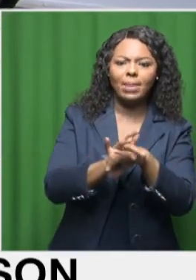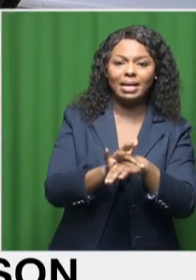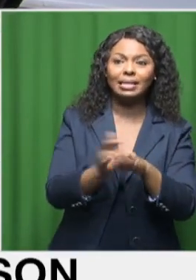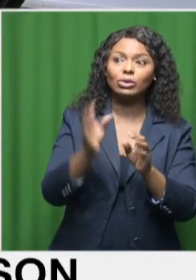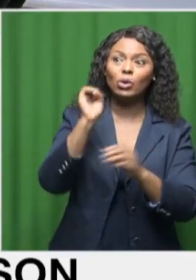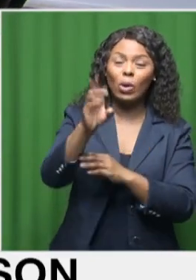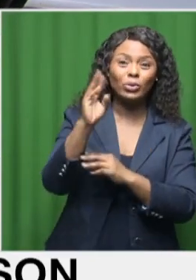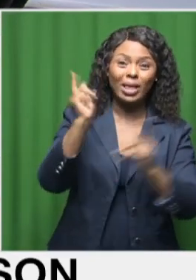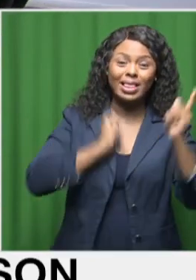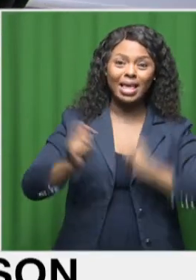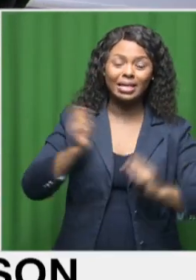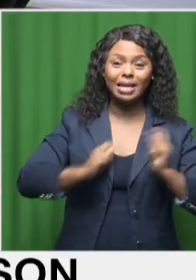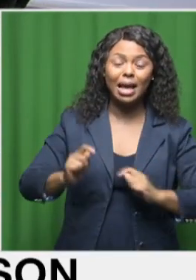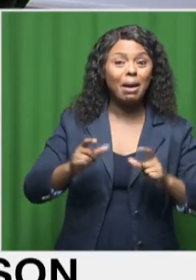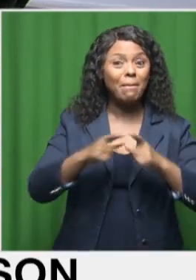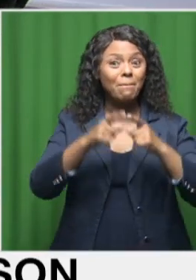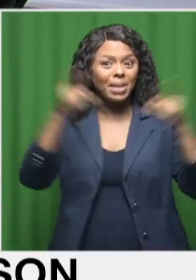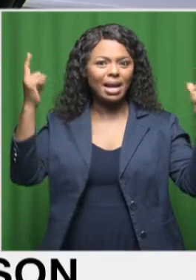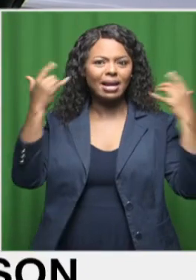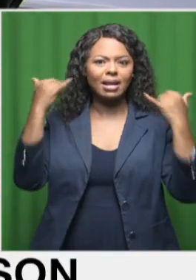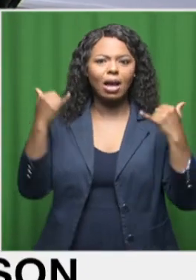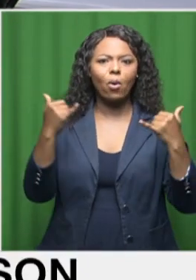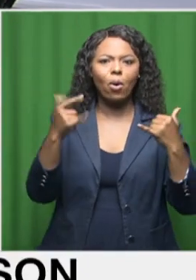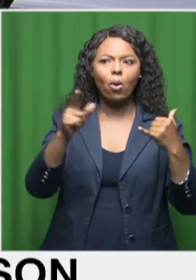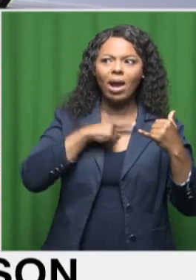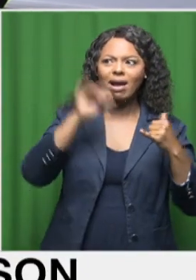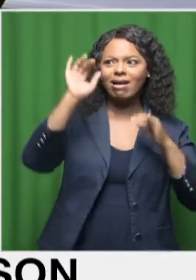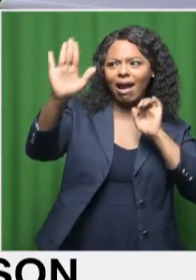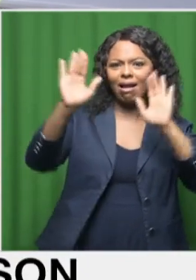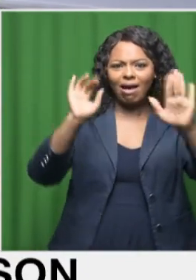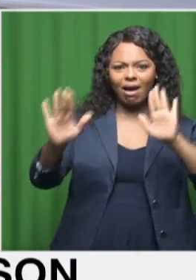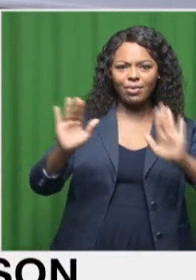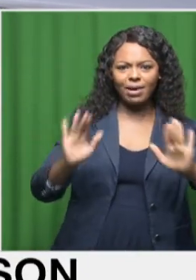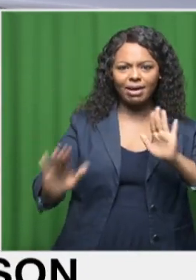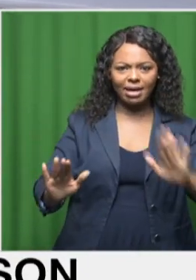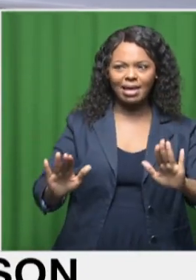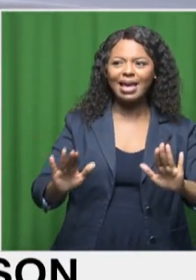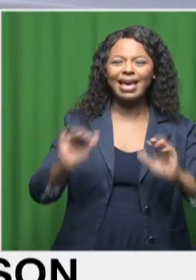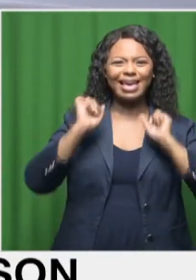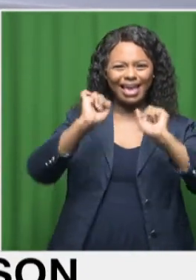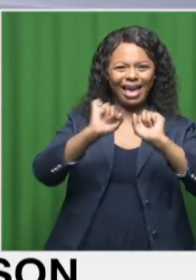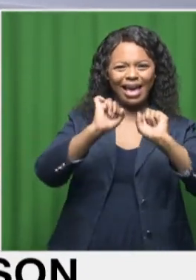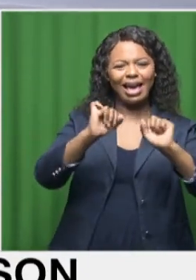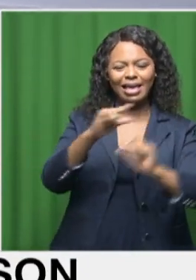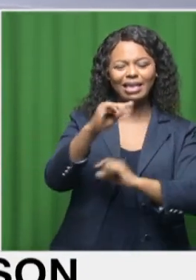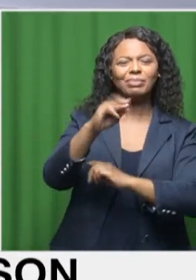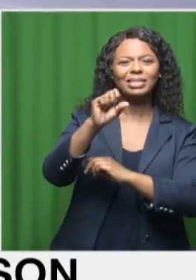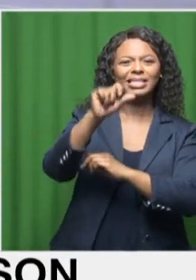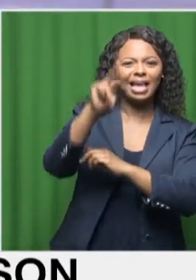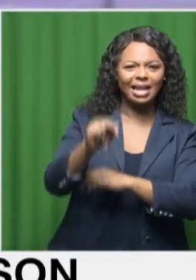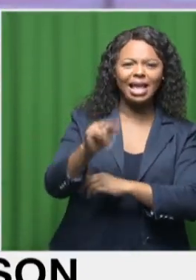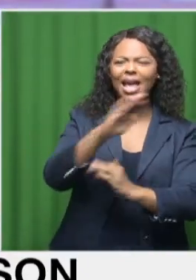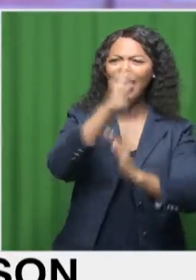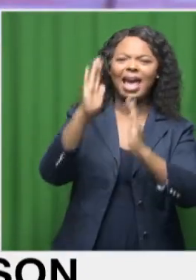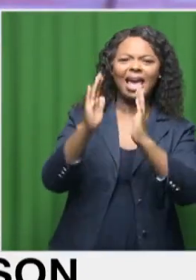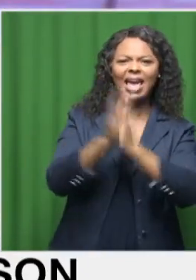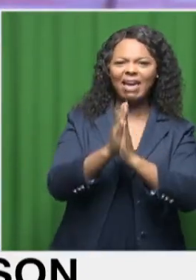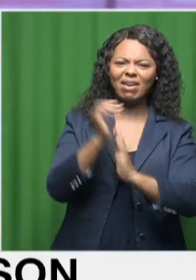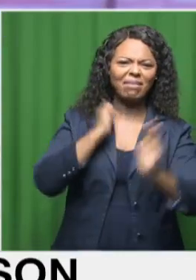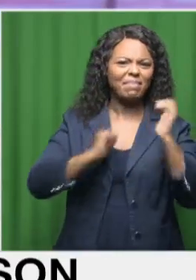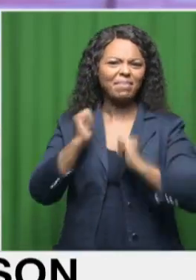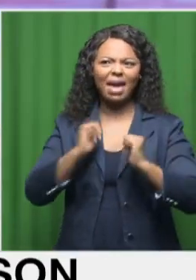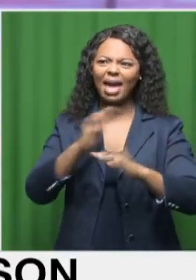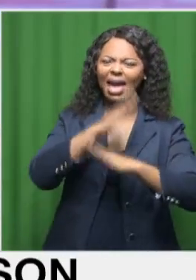theatre has in this country. We've built a gallery that is dedicated to Gibson Kente, that has every production he ever